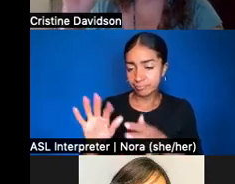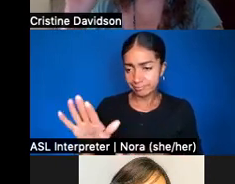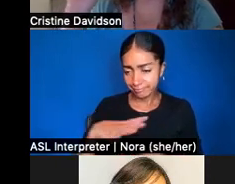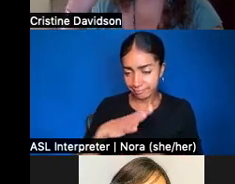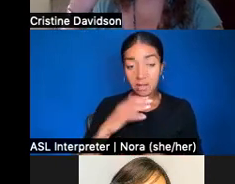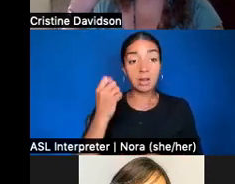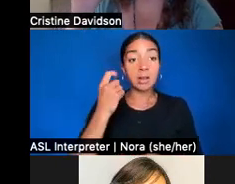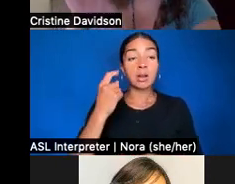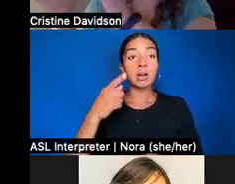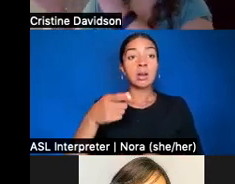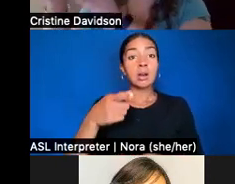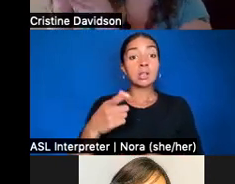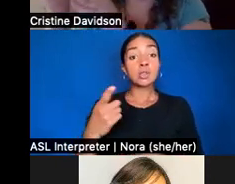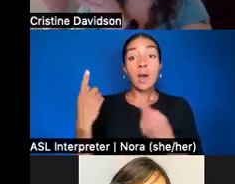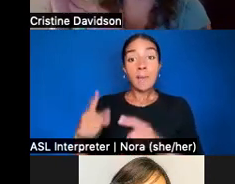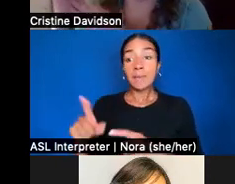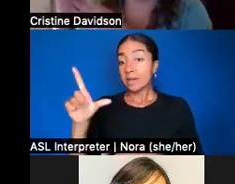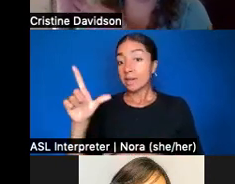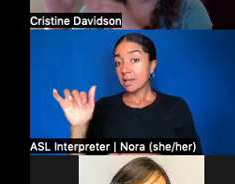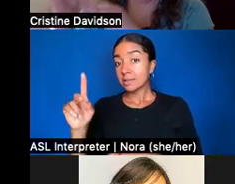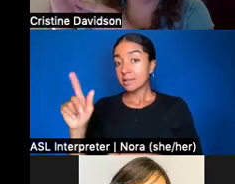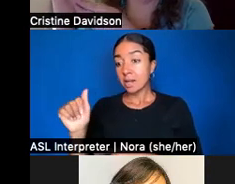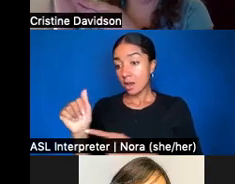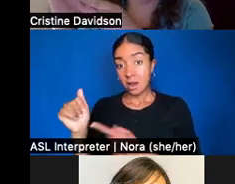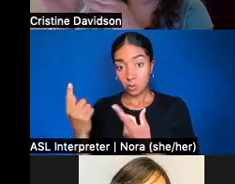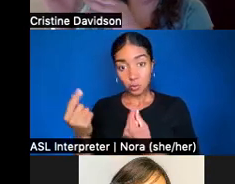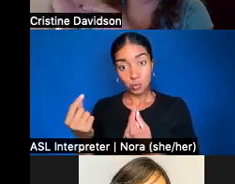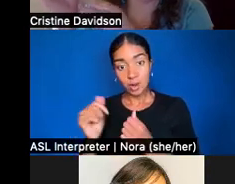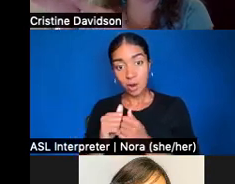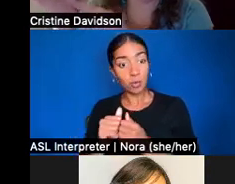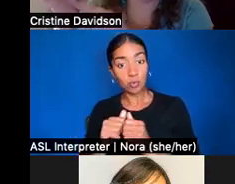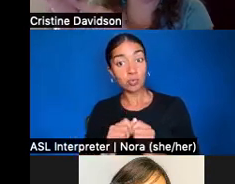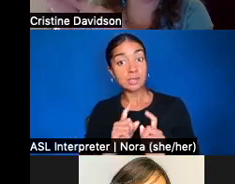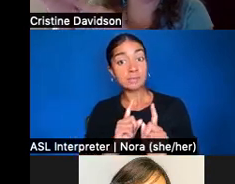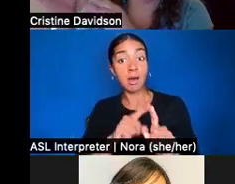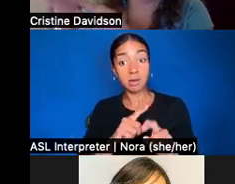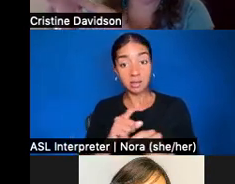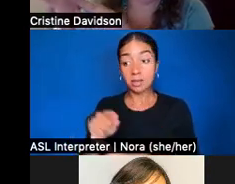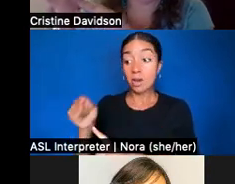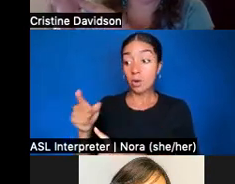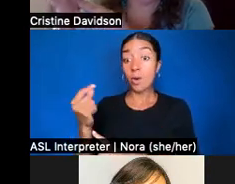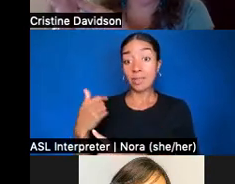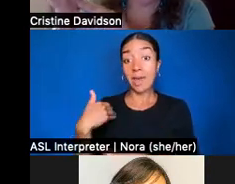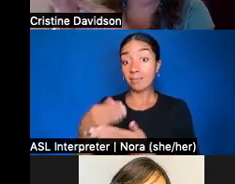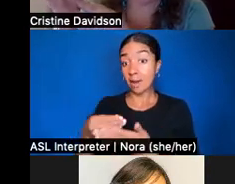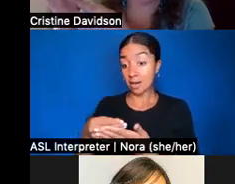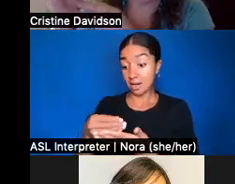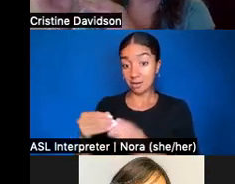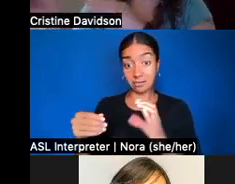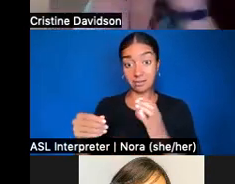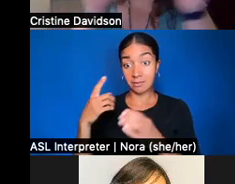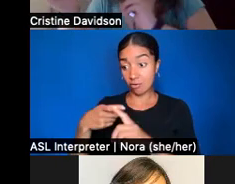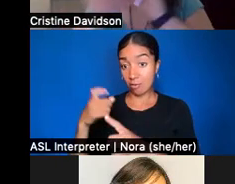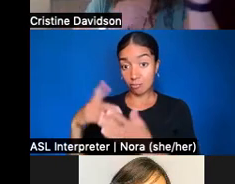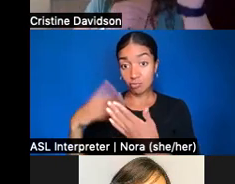was, what they did have money for in their program was to help with groceries. So